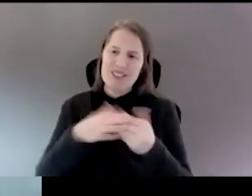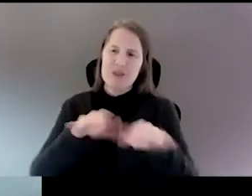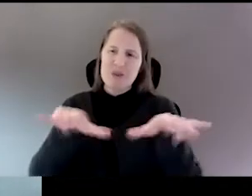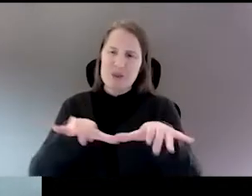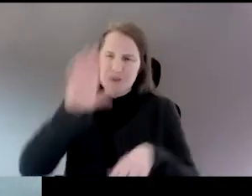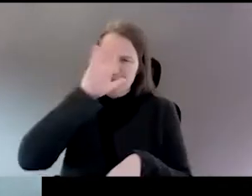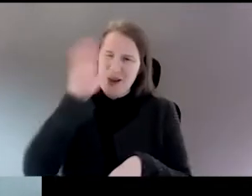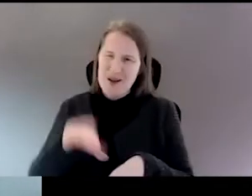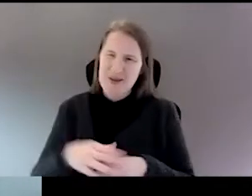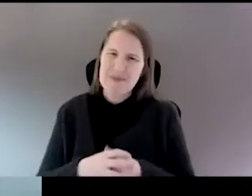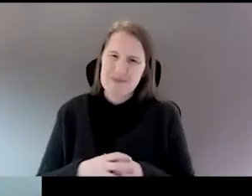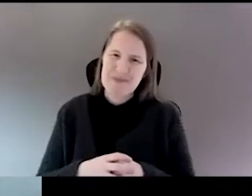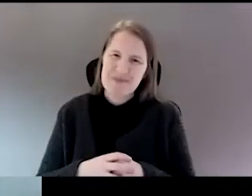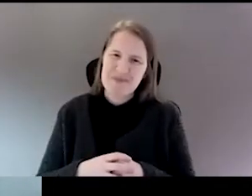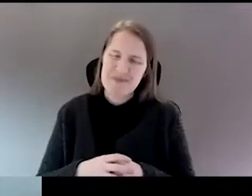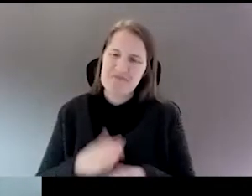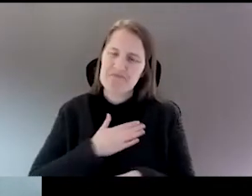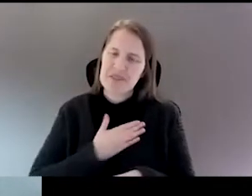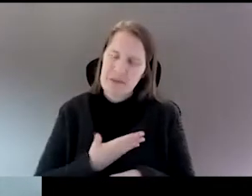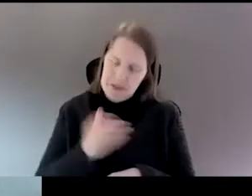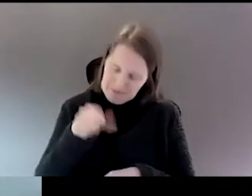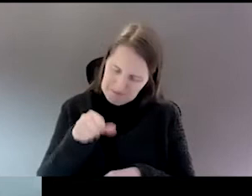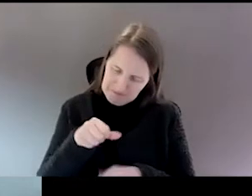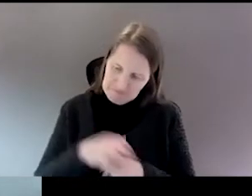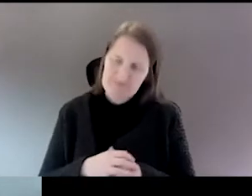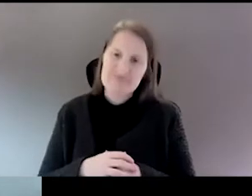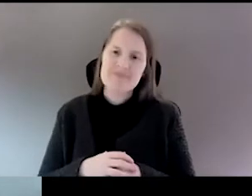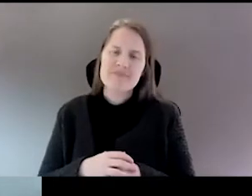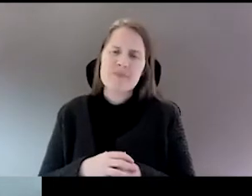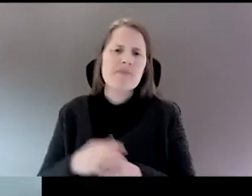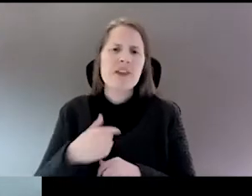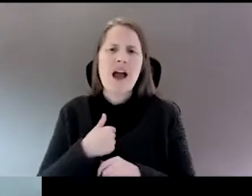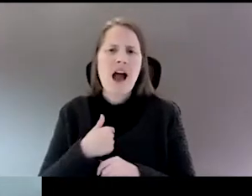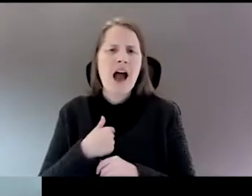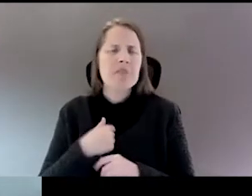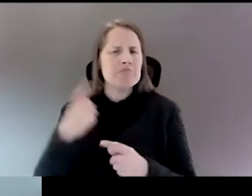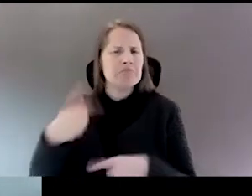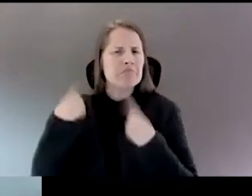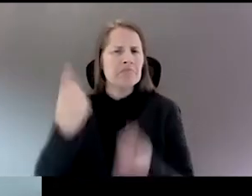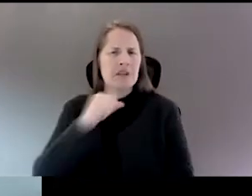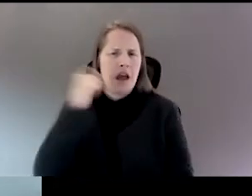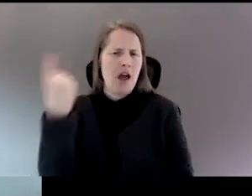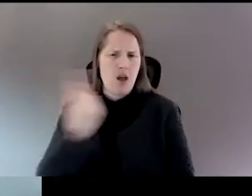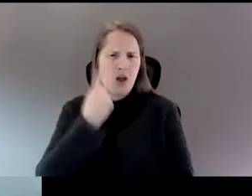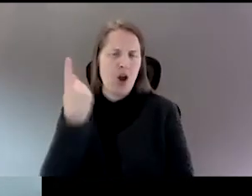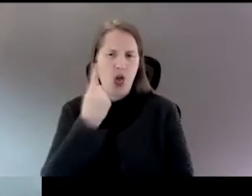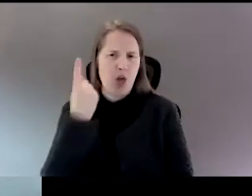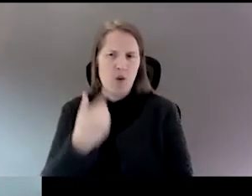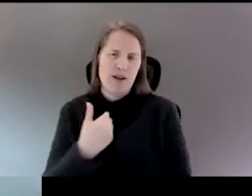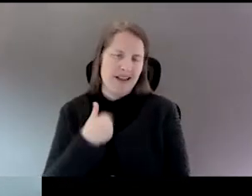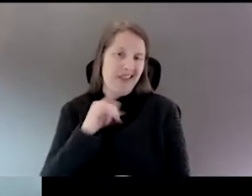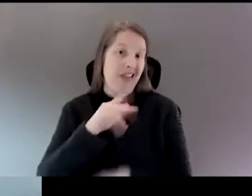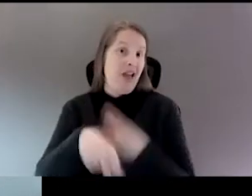I will admit that. And I haven't always had jobs where it was easy